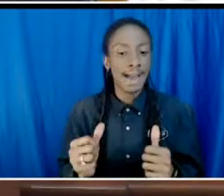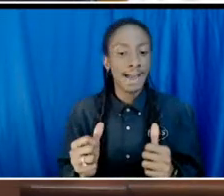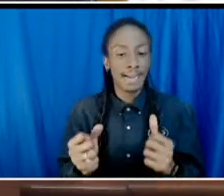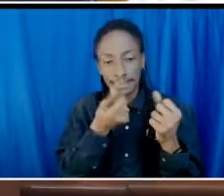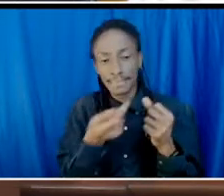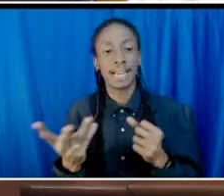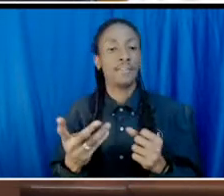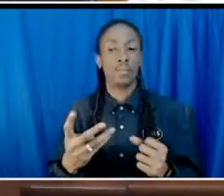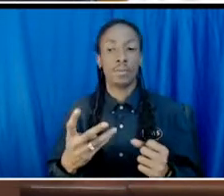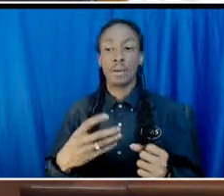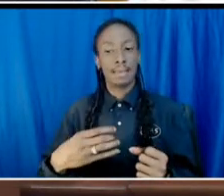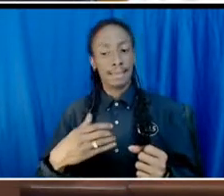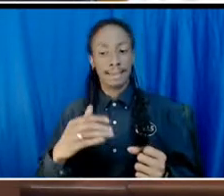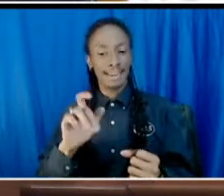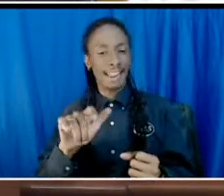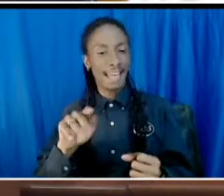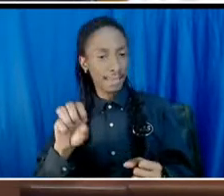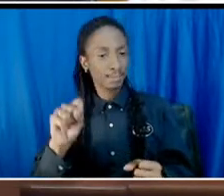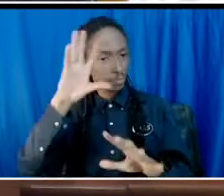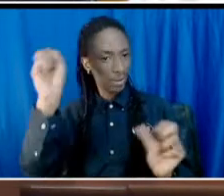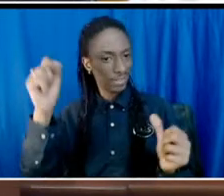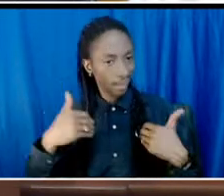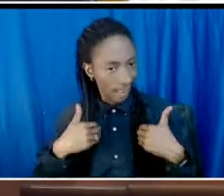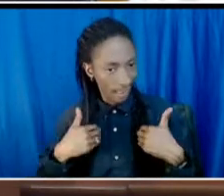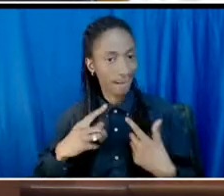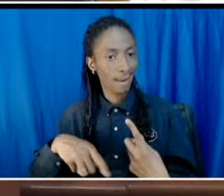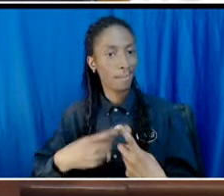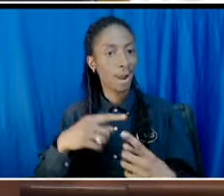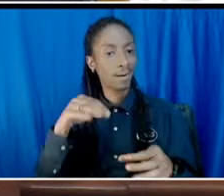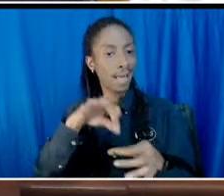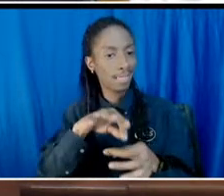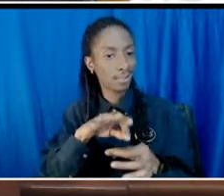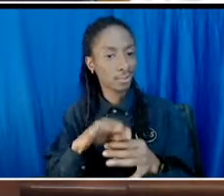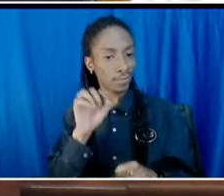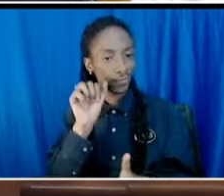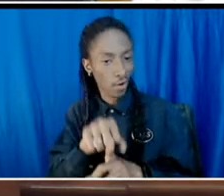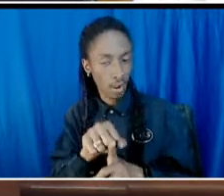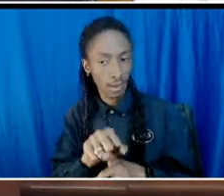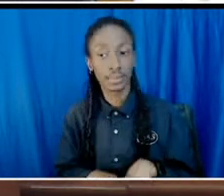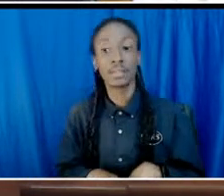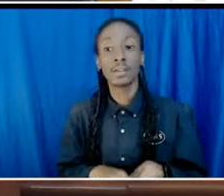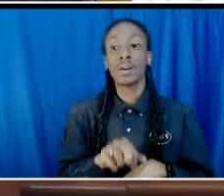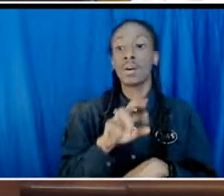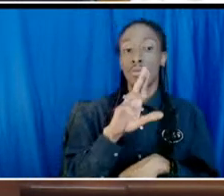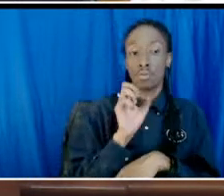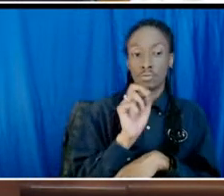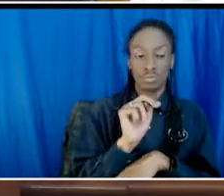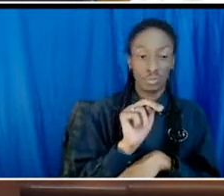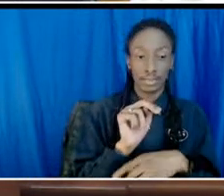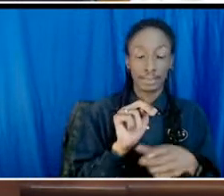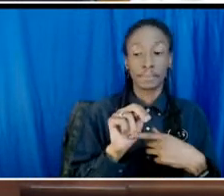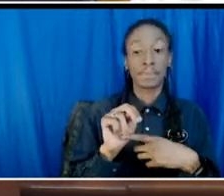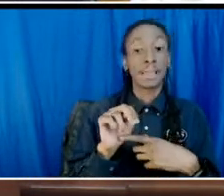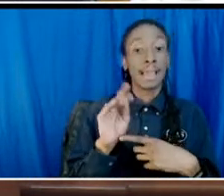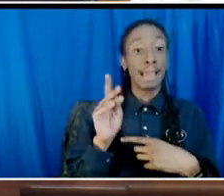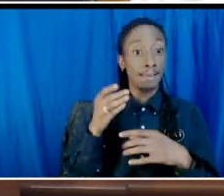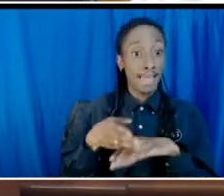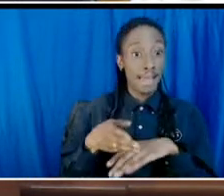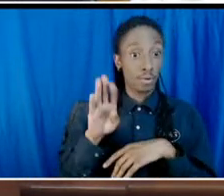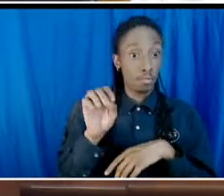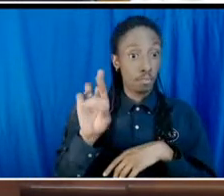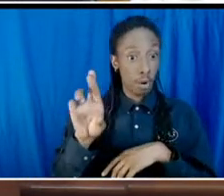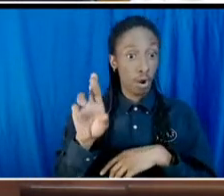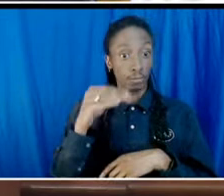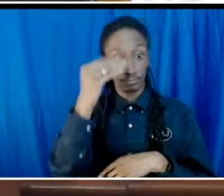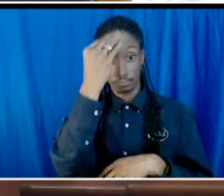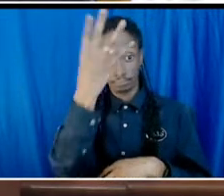making. Mr. Rosen, after Mr. Barr announced his resignation, did Donald Trump continue